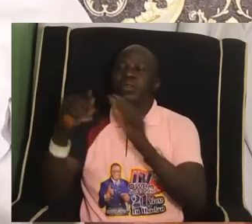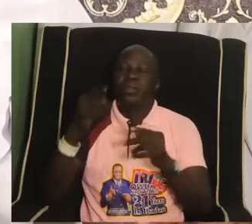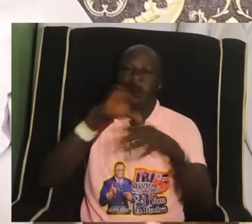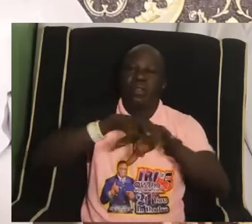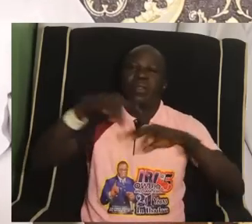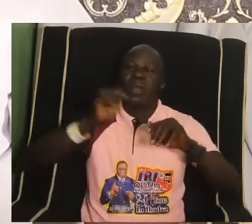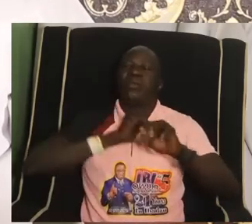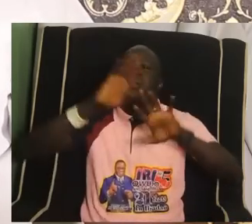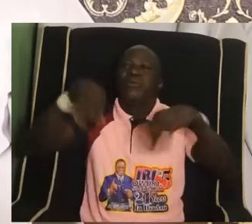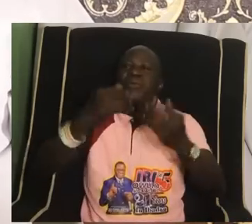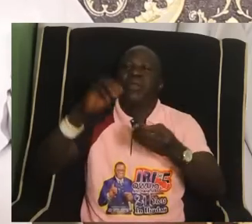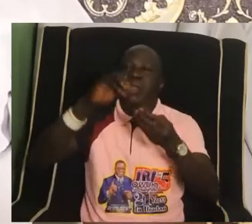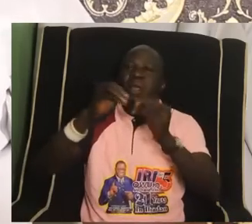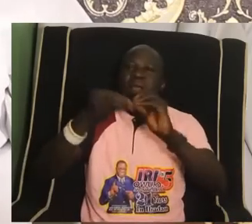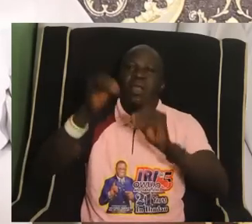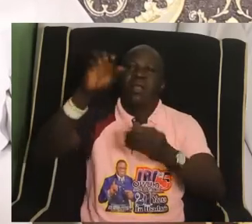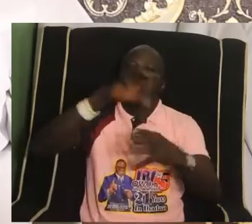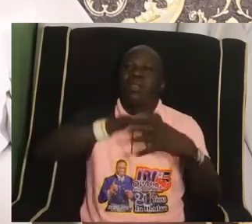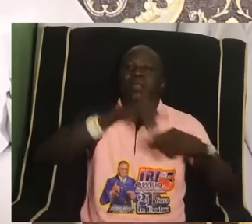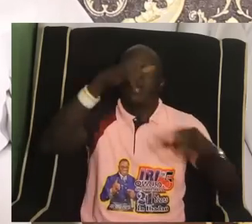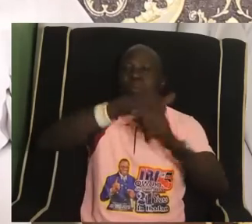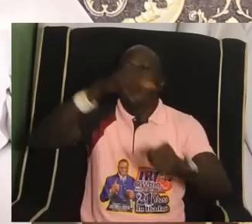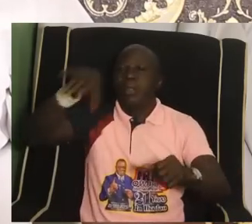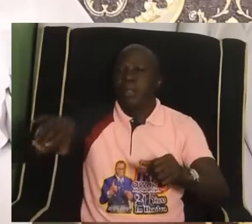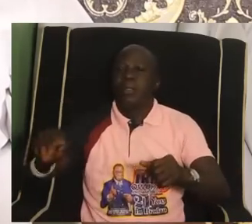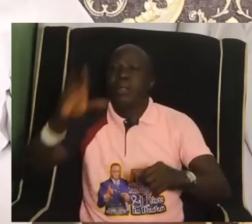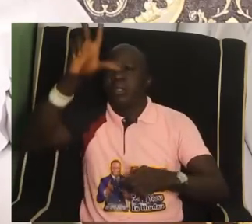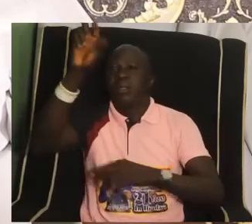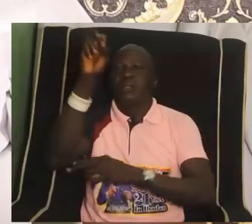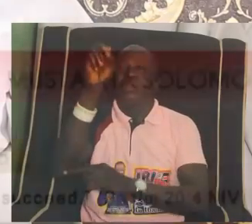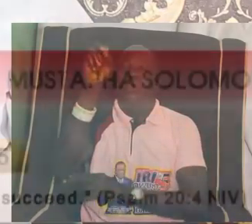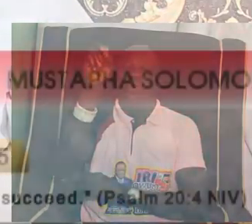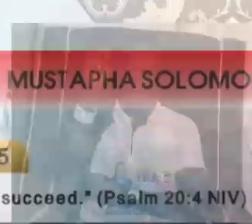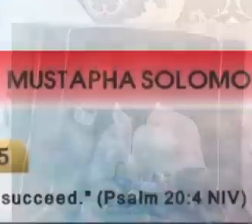Ma fun e na kan number. I'll give you the account number. Take your pen and write it.